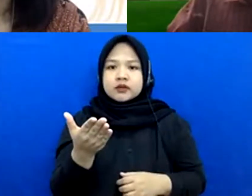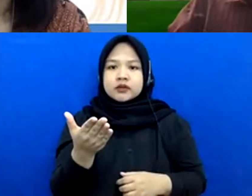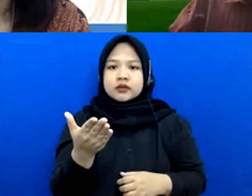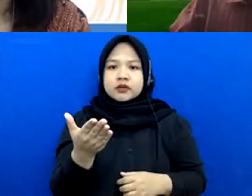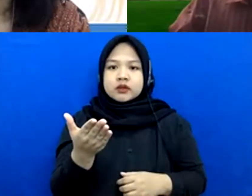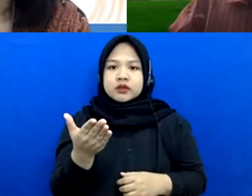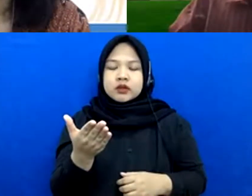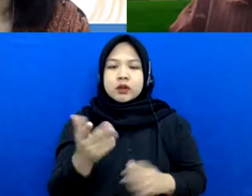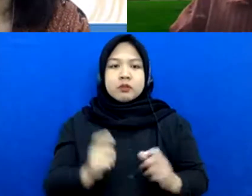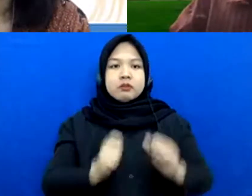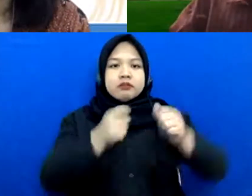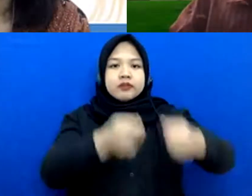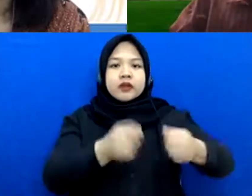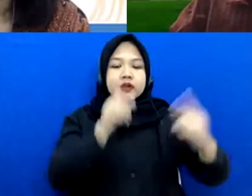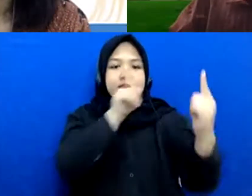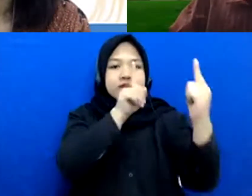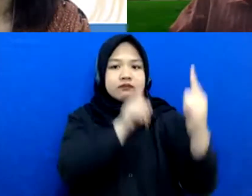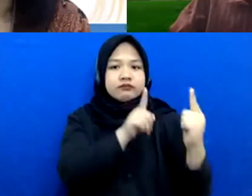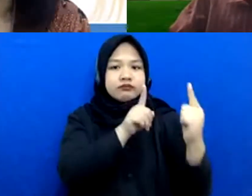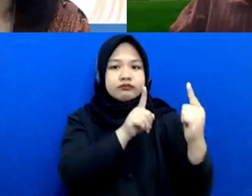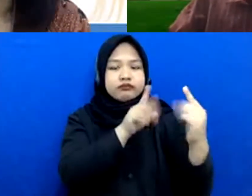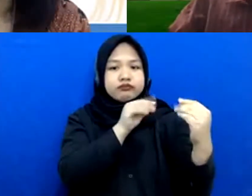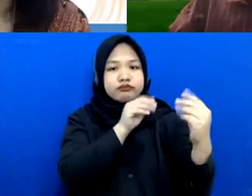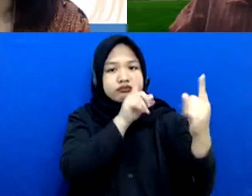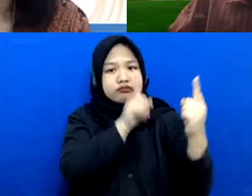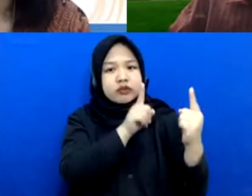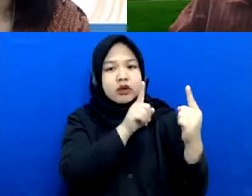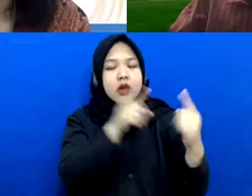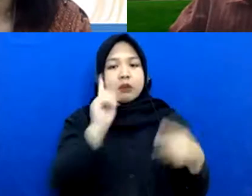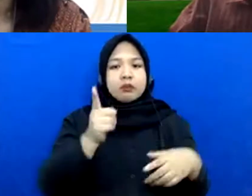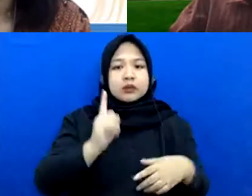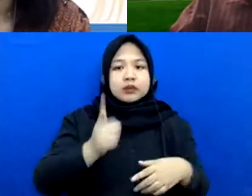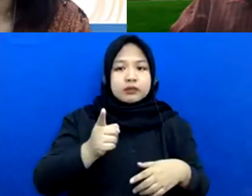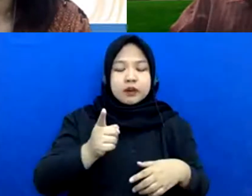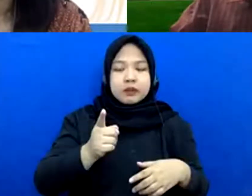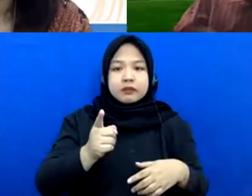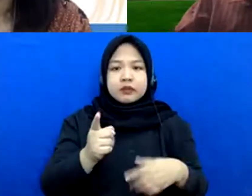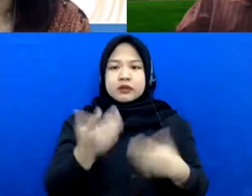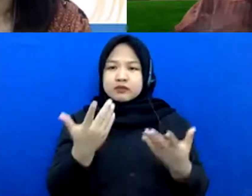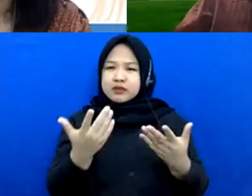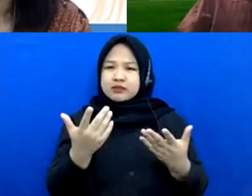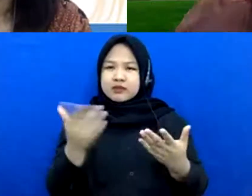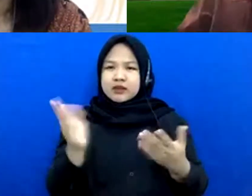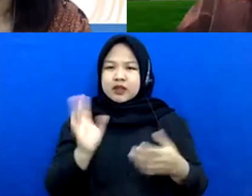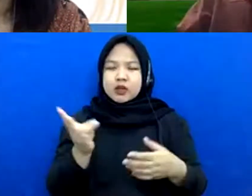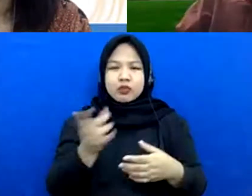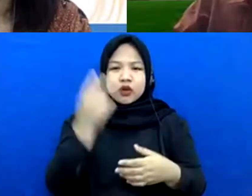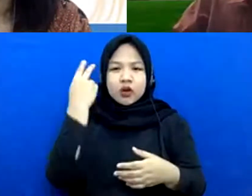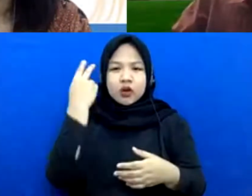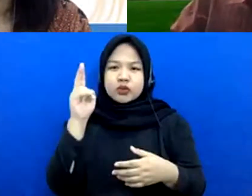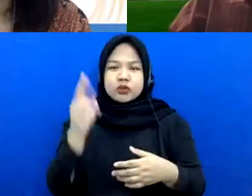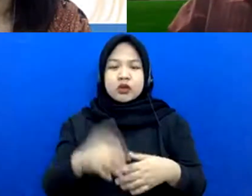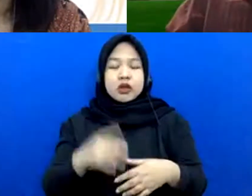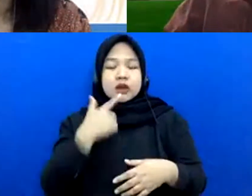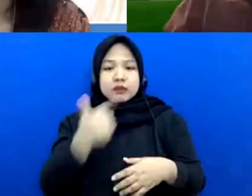were offering the face-to-face version of the interviews. Wouldn't it be just as easy to do it all